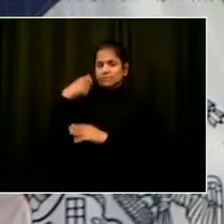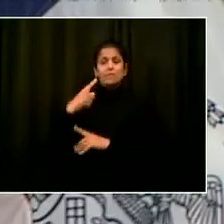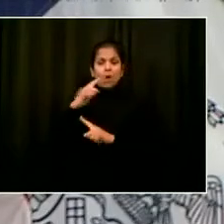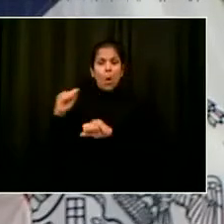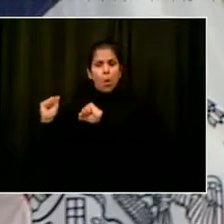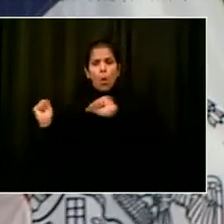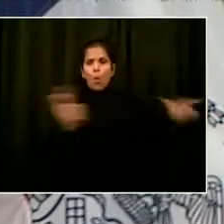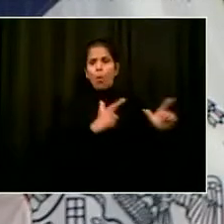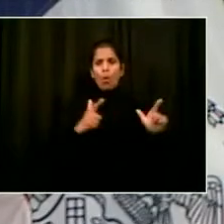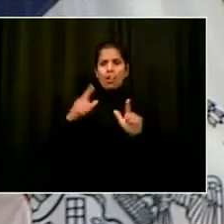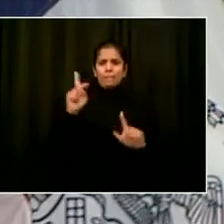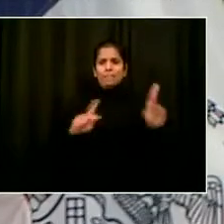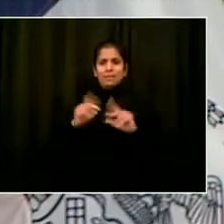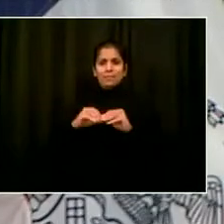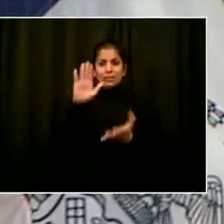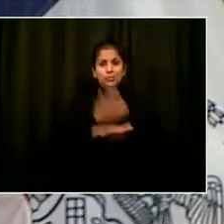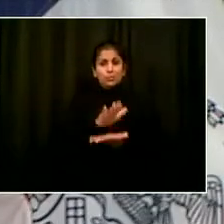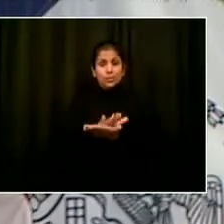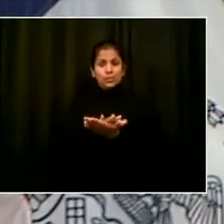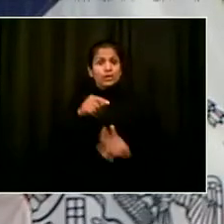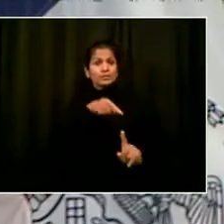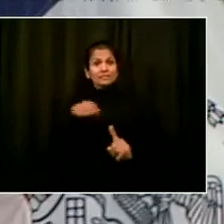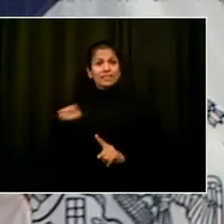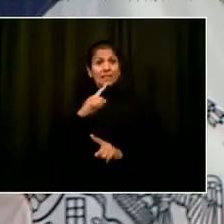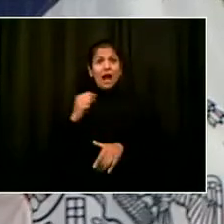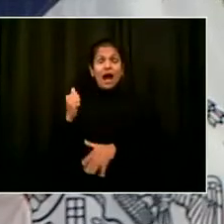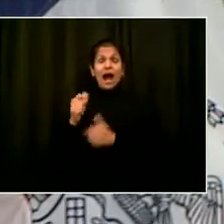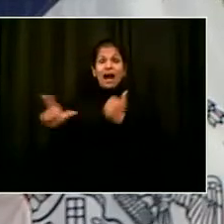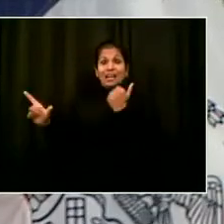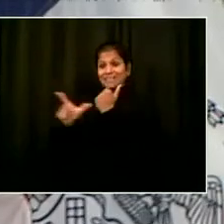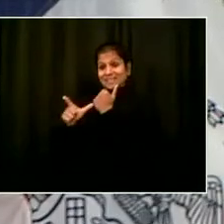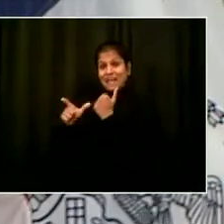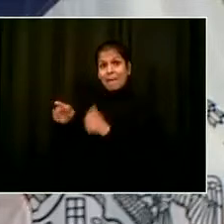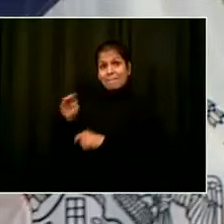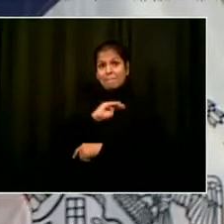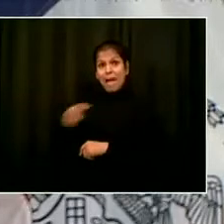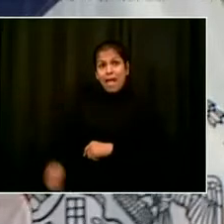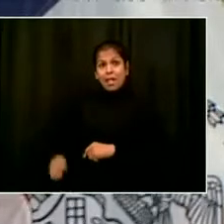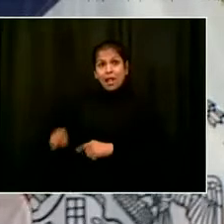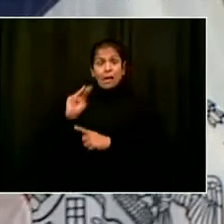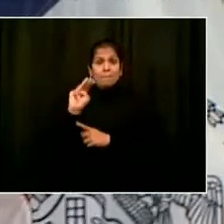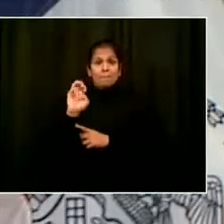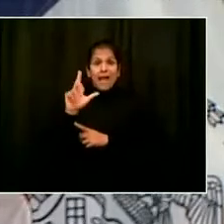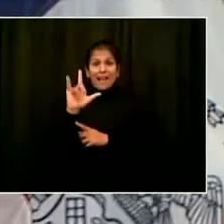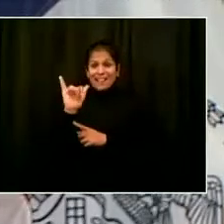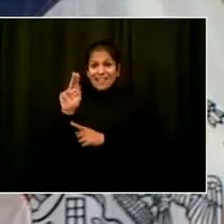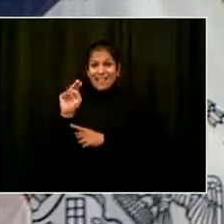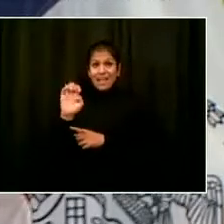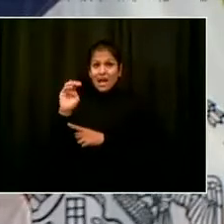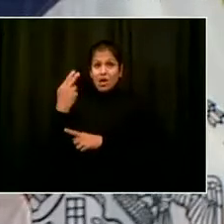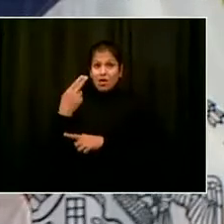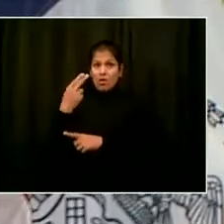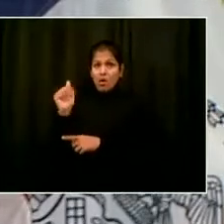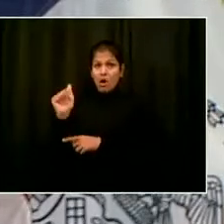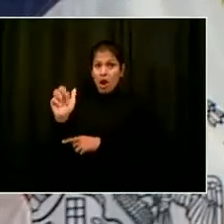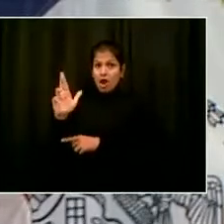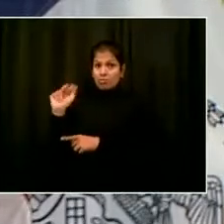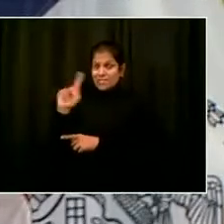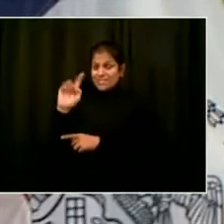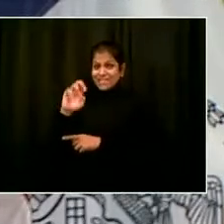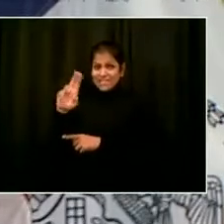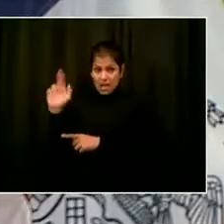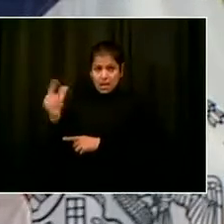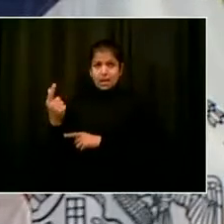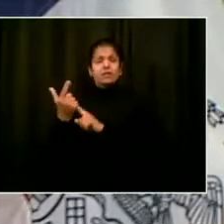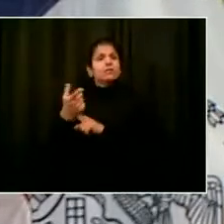Jeff Tom Kitty katum has been in uh the lead of that with um so many other colleagues uh